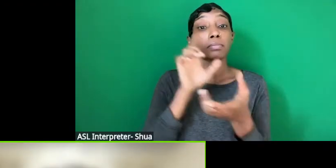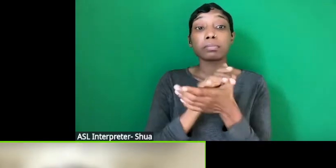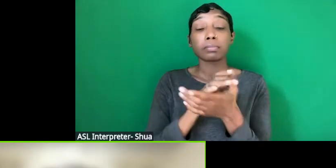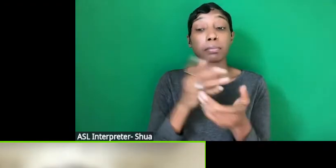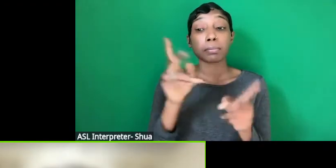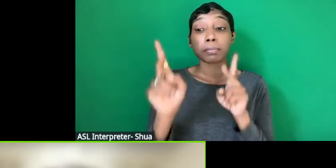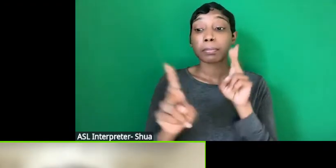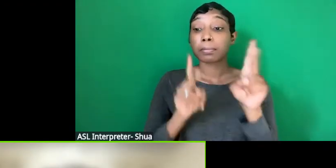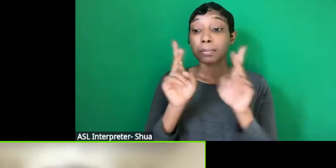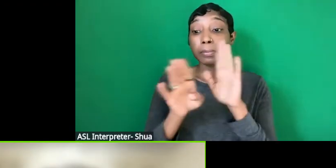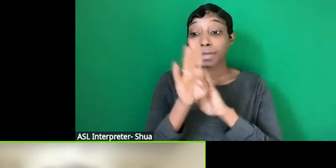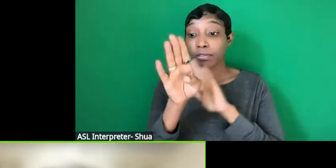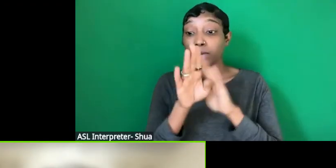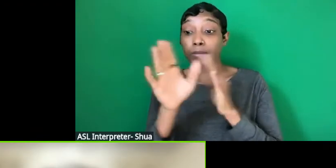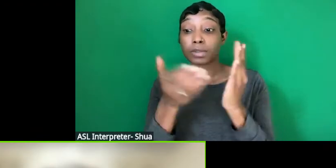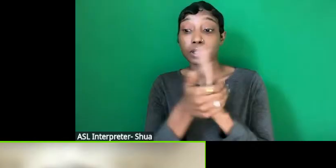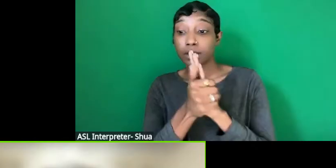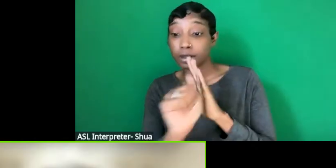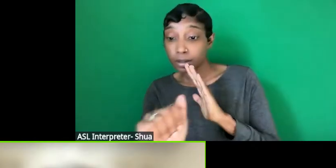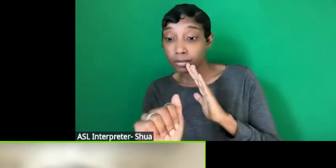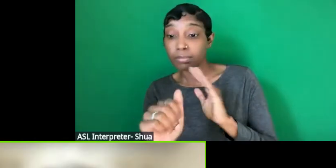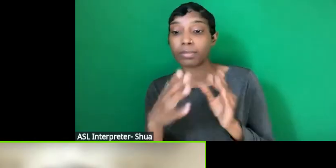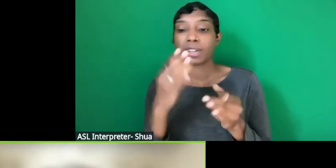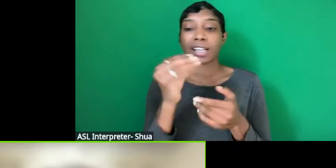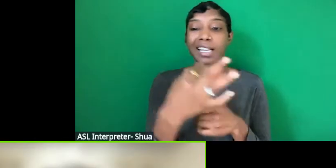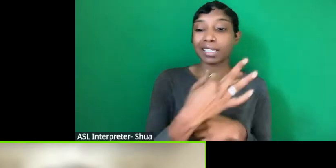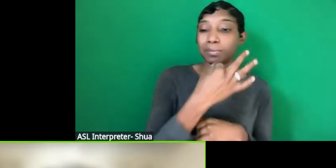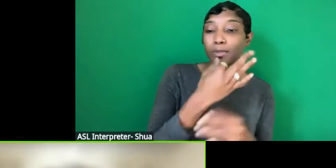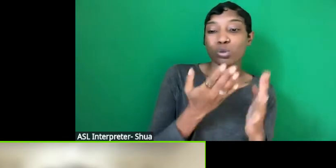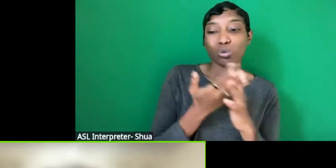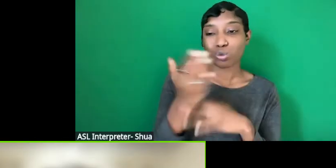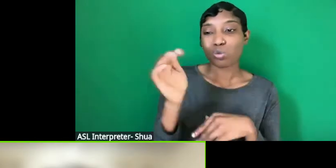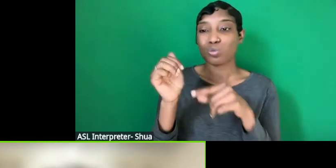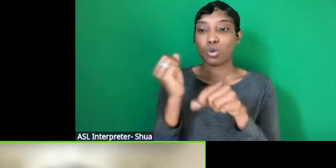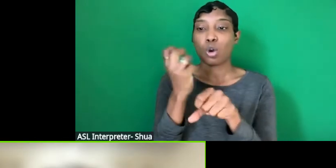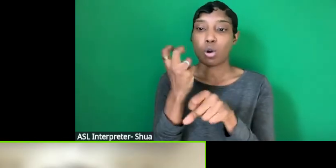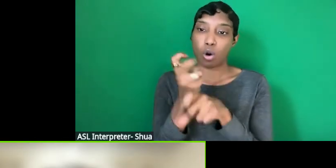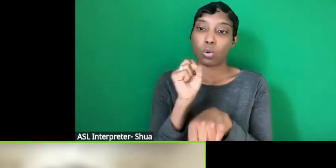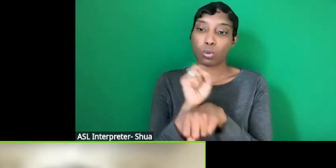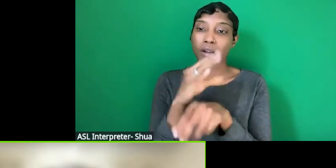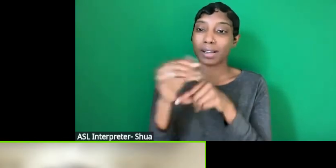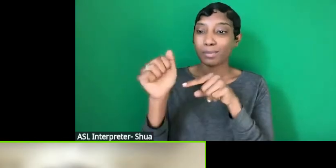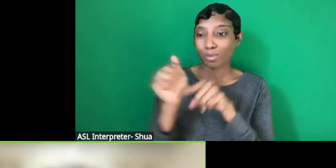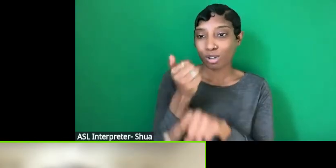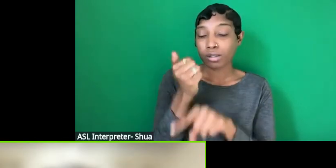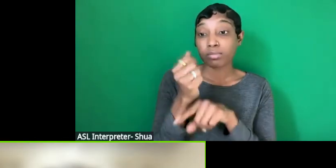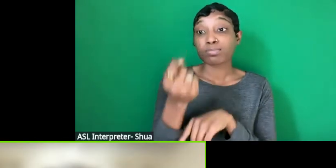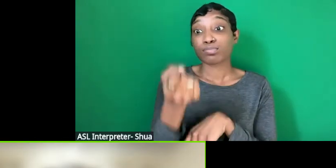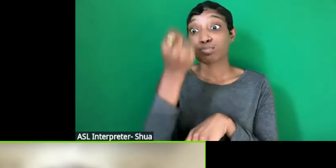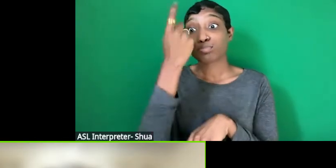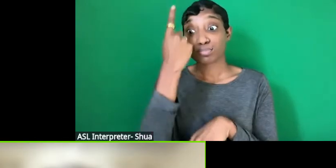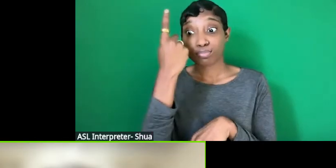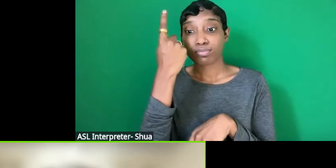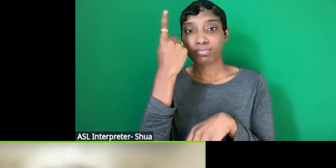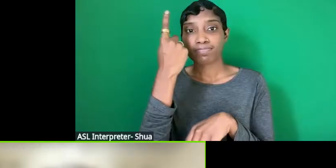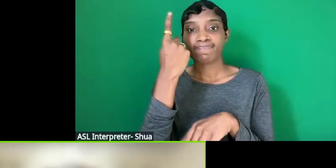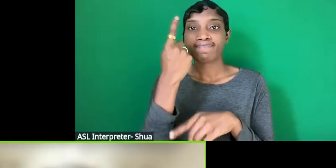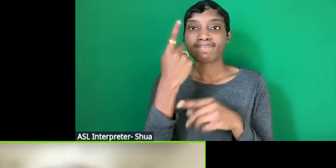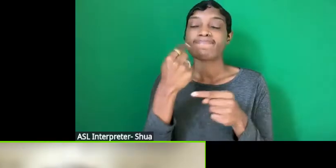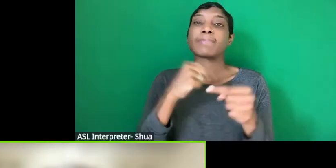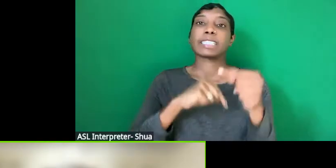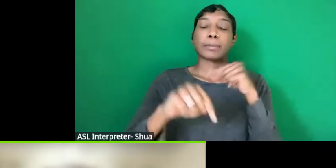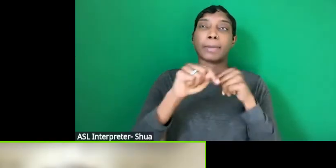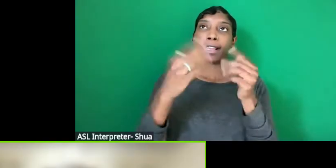people develop skills and expertise through hard work and practice, understanding setbacks as